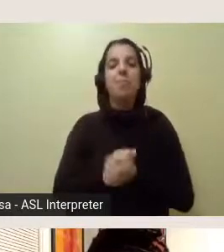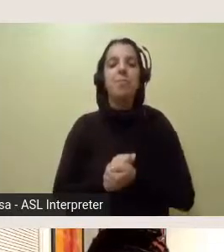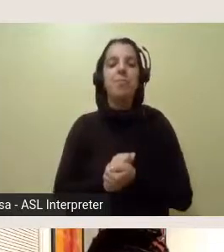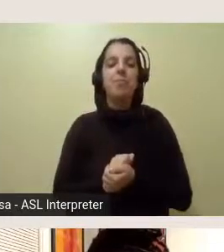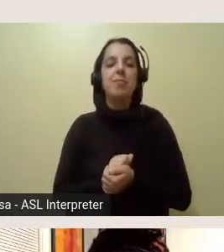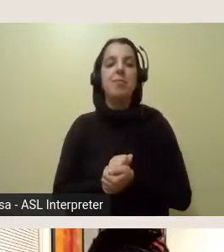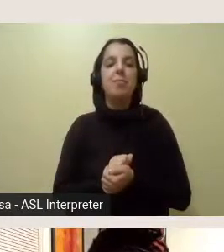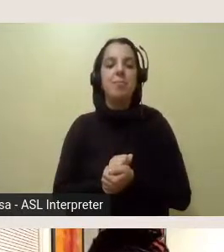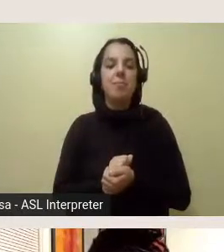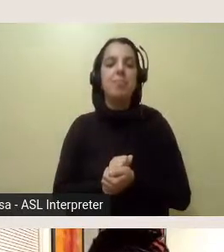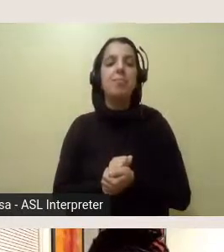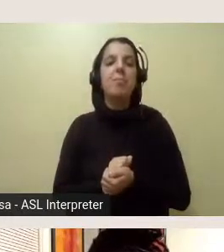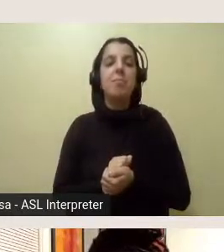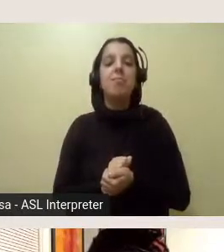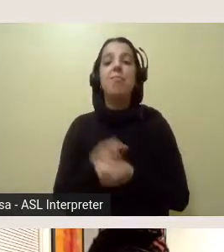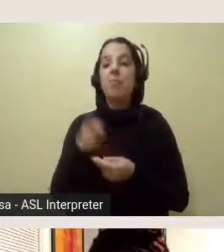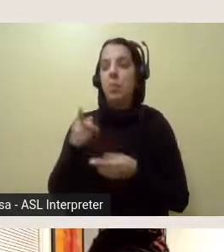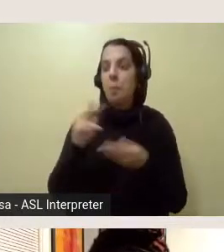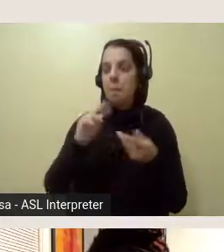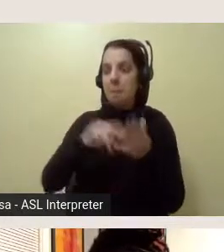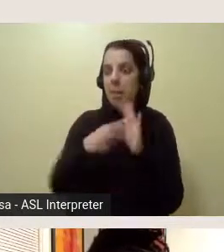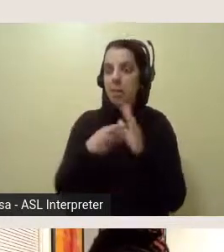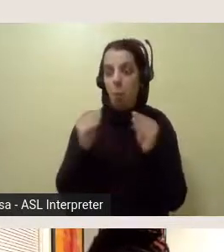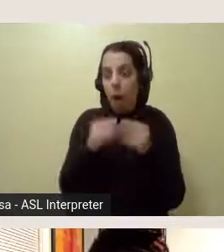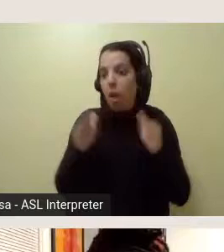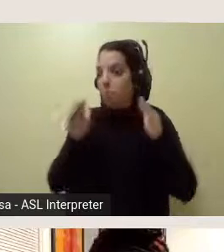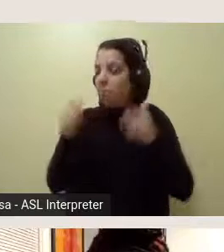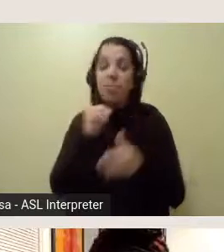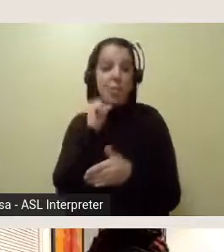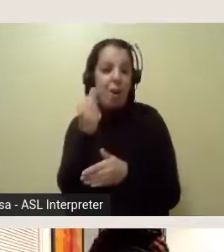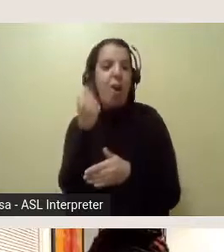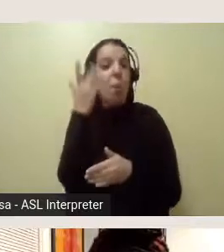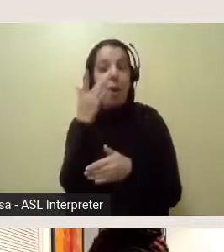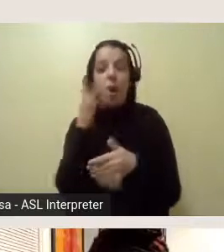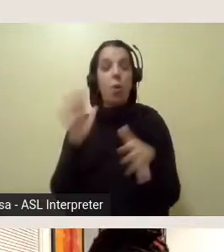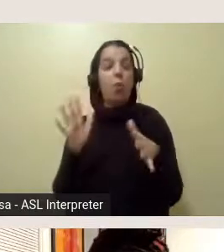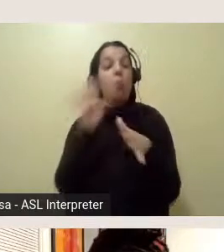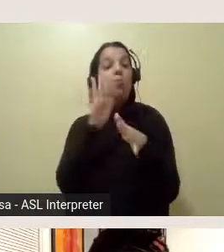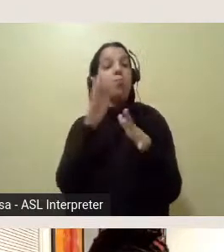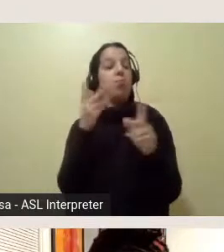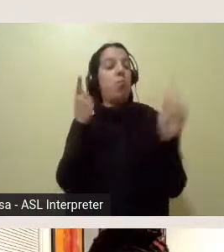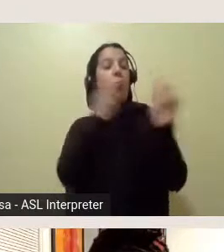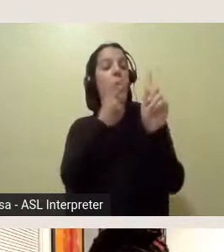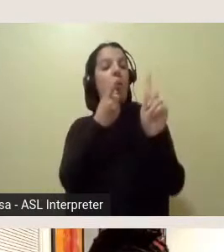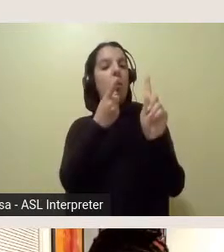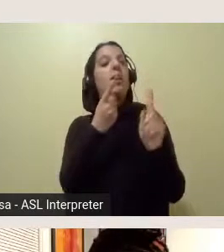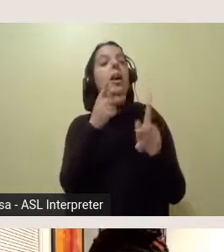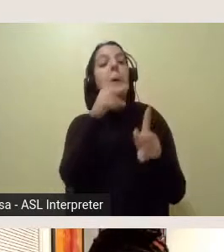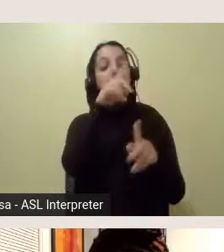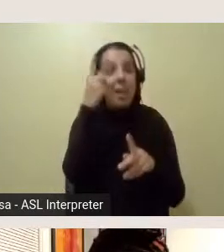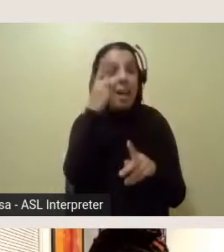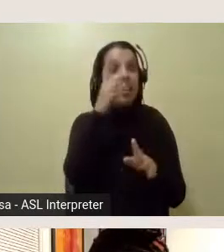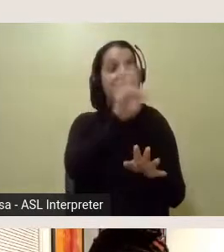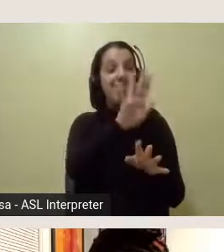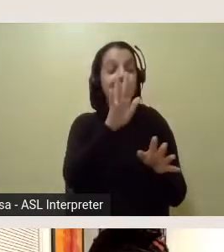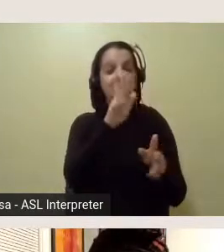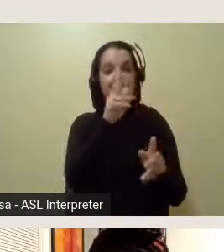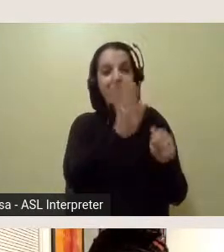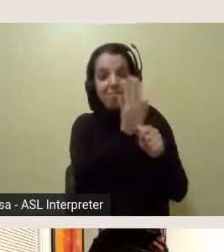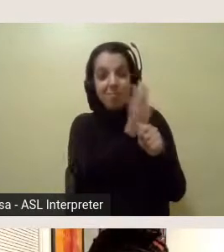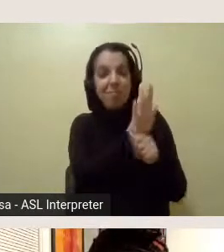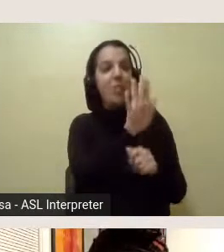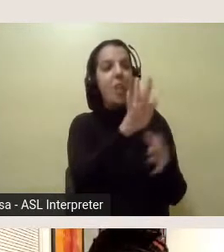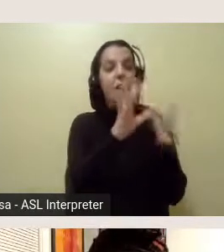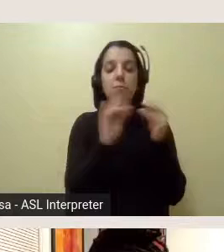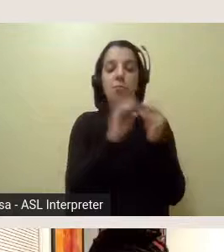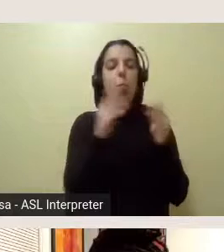part of our goal to like elevate the Black voices in the film. And you know, and even in the fact that a lot of the organizers, by the time we started